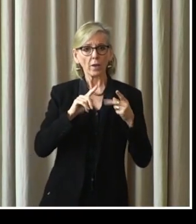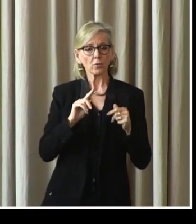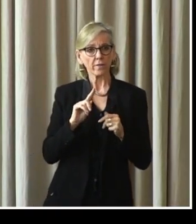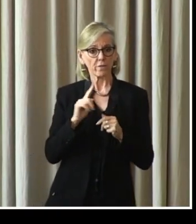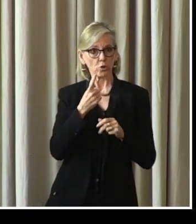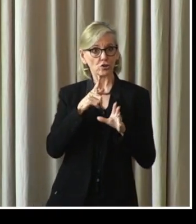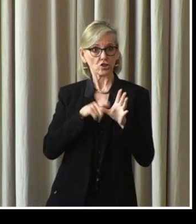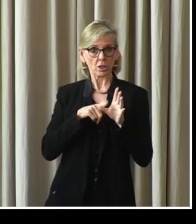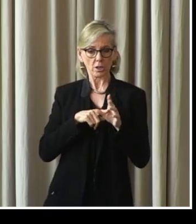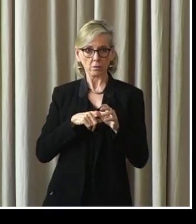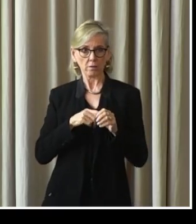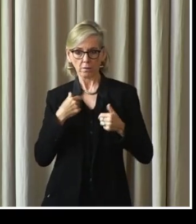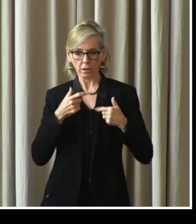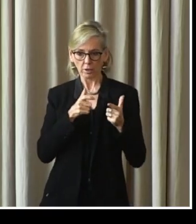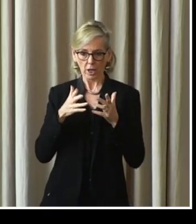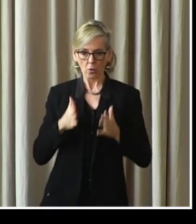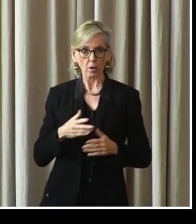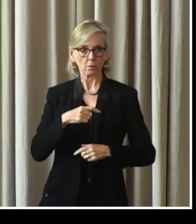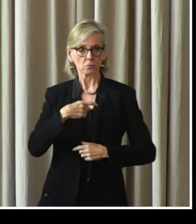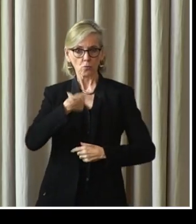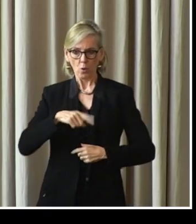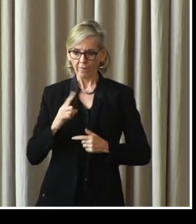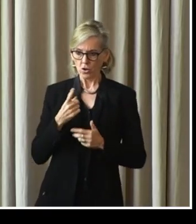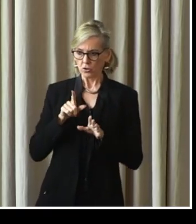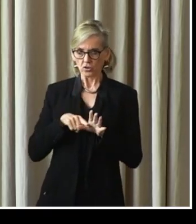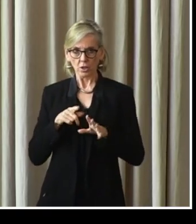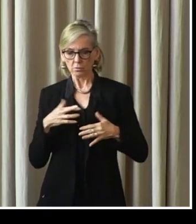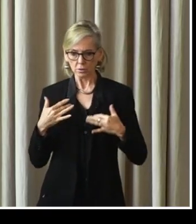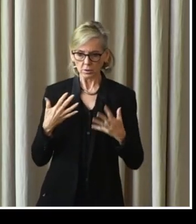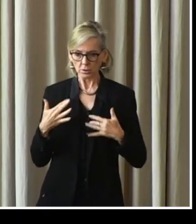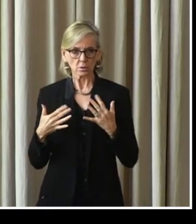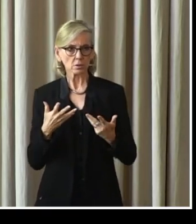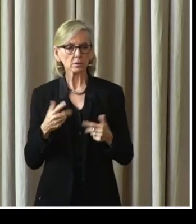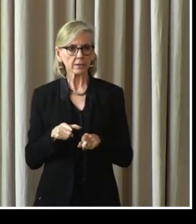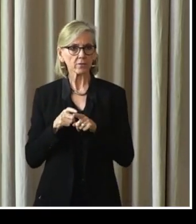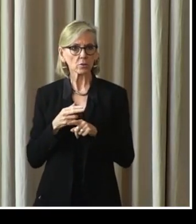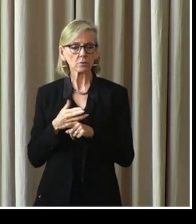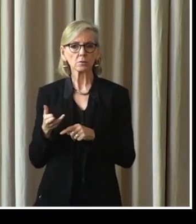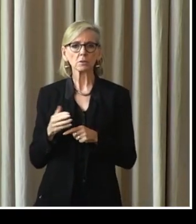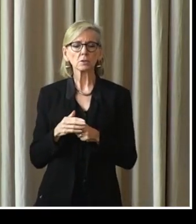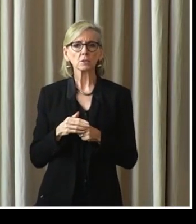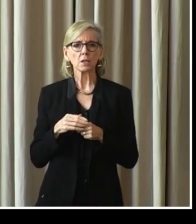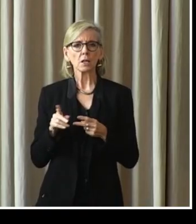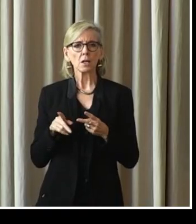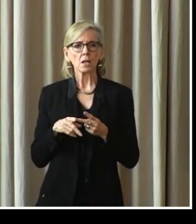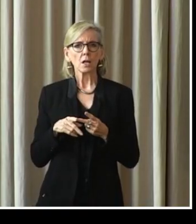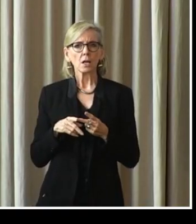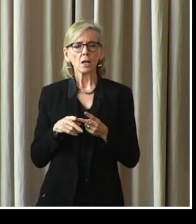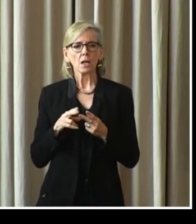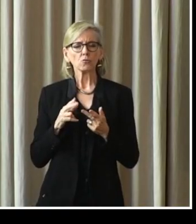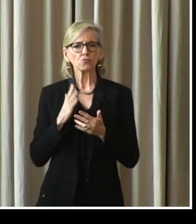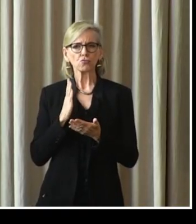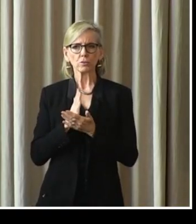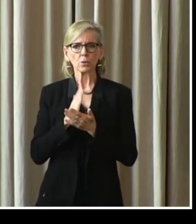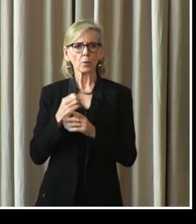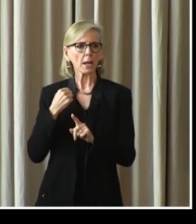caring role, and I'm sure many of you remember very well what that might have been like, and also really significant impact for